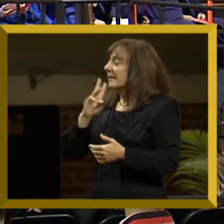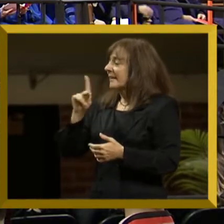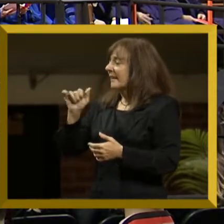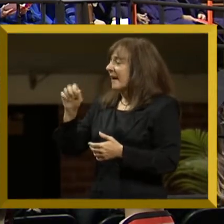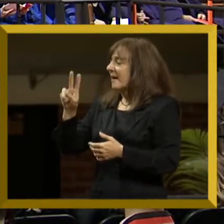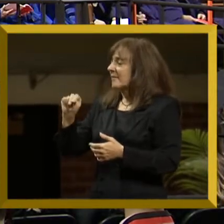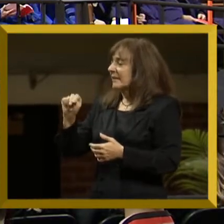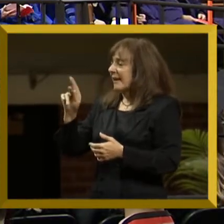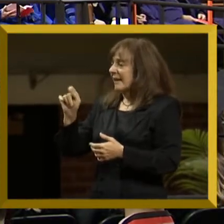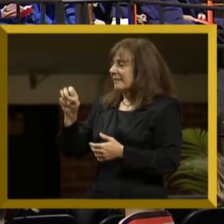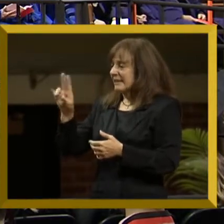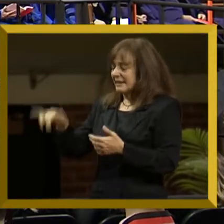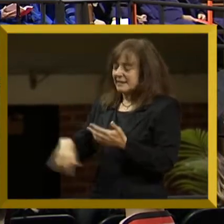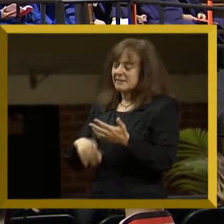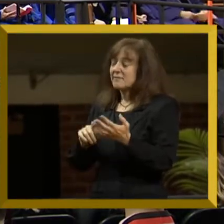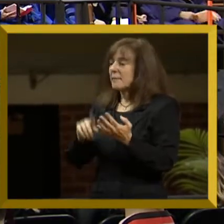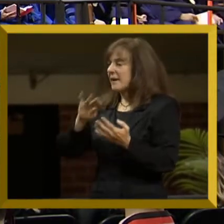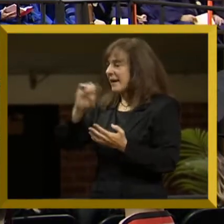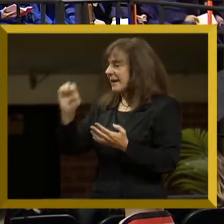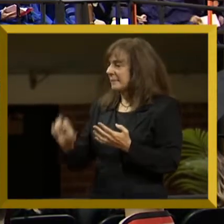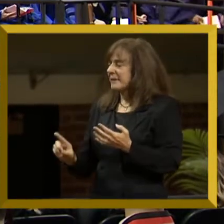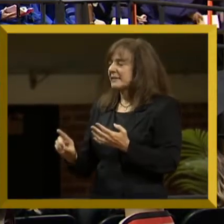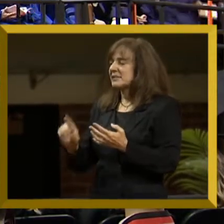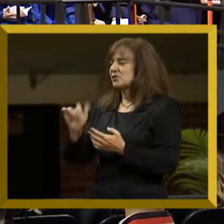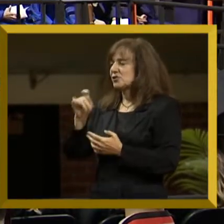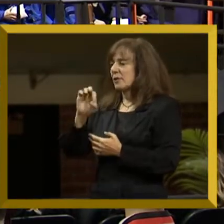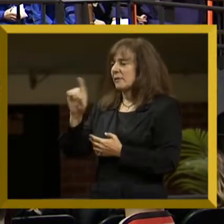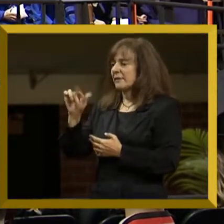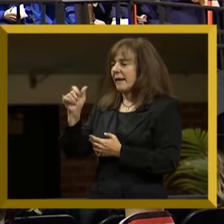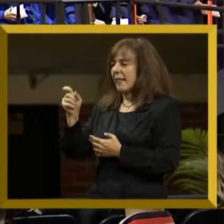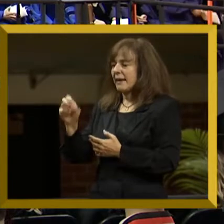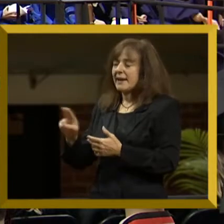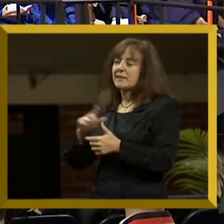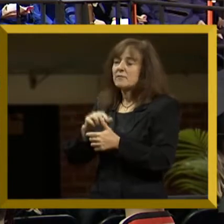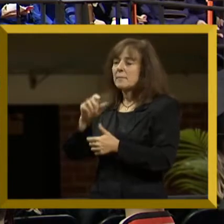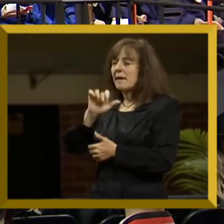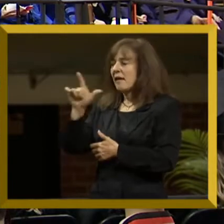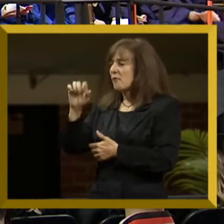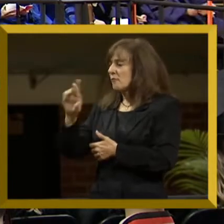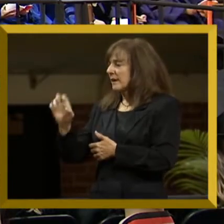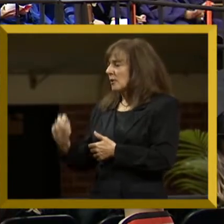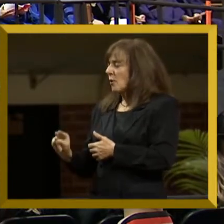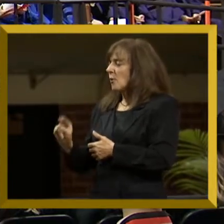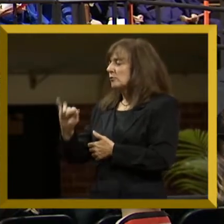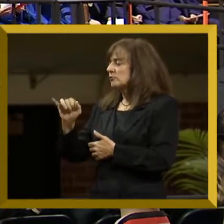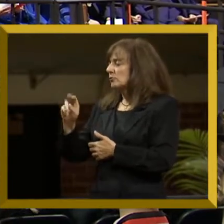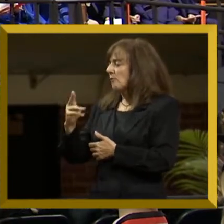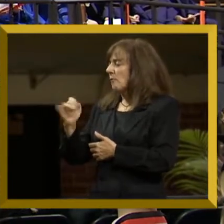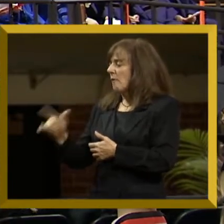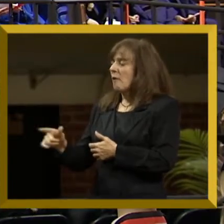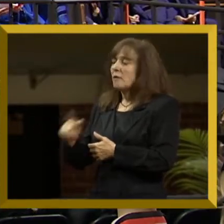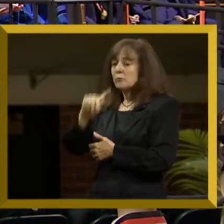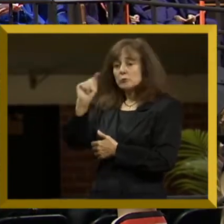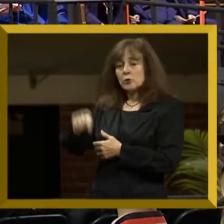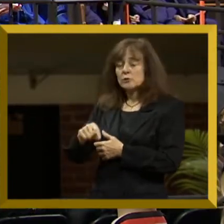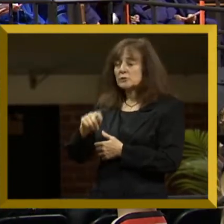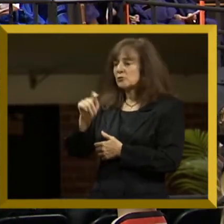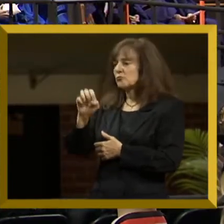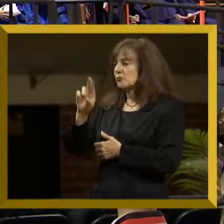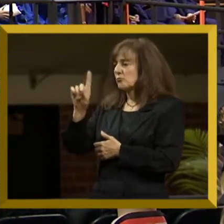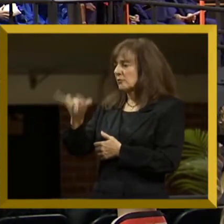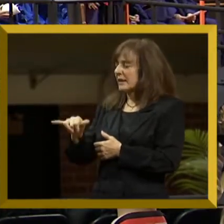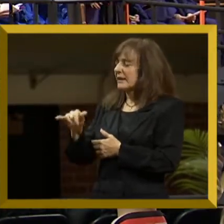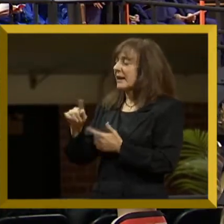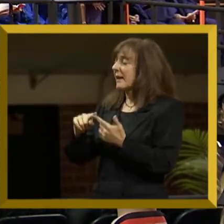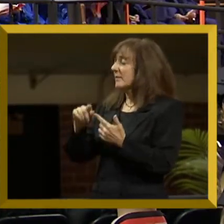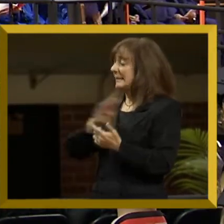Anthony. From Edmond, Gerald Callahan. From El Reno, Joe Hall. From Tulsa, Dr. Trudy Milner, and the